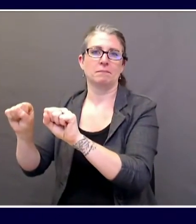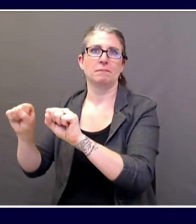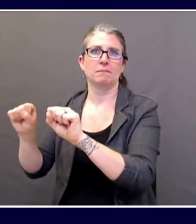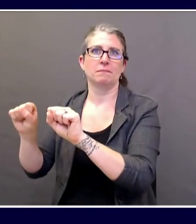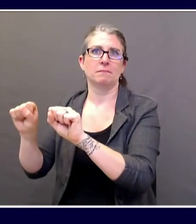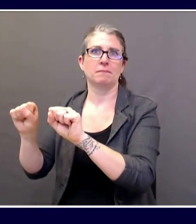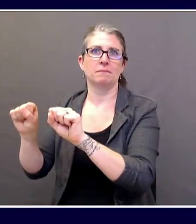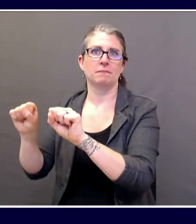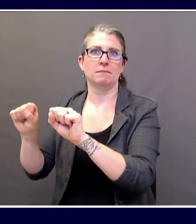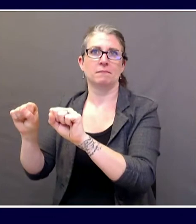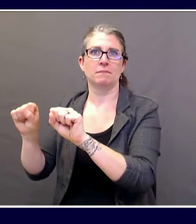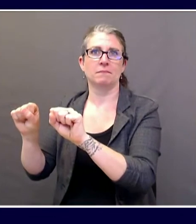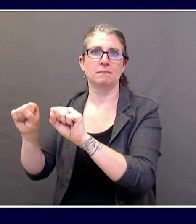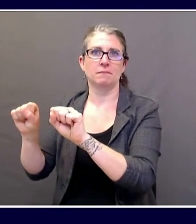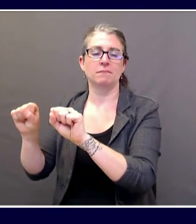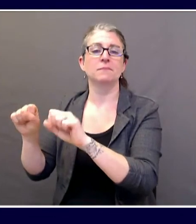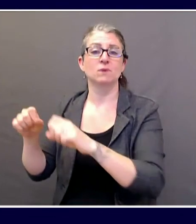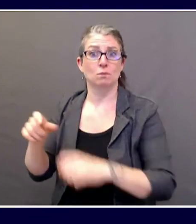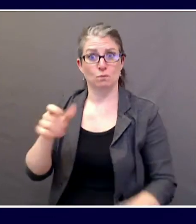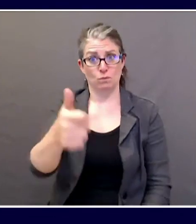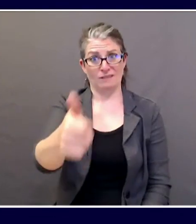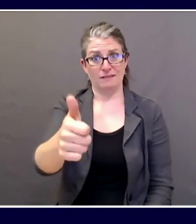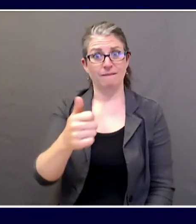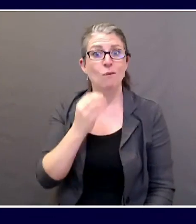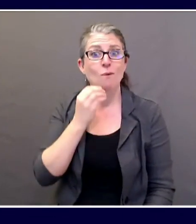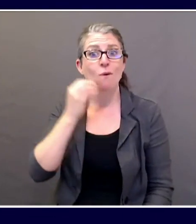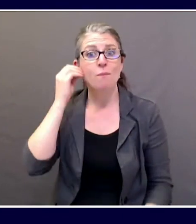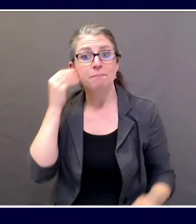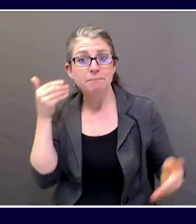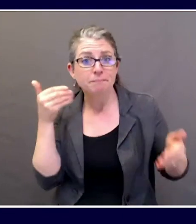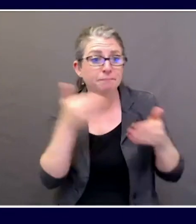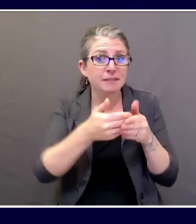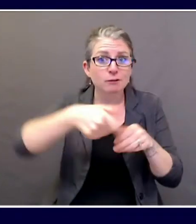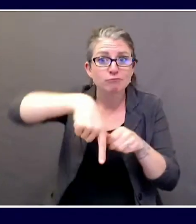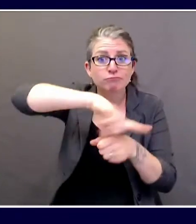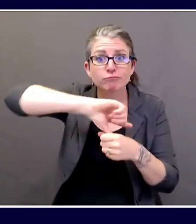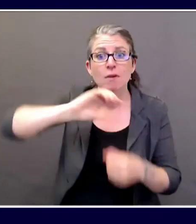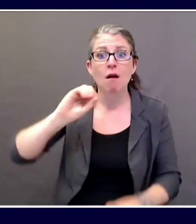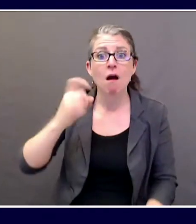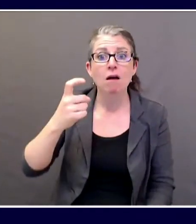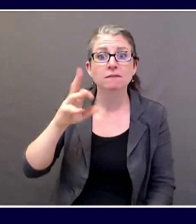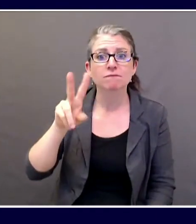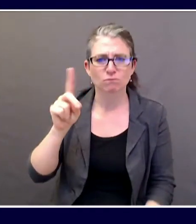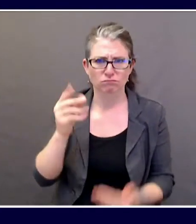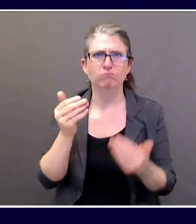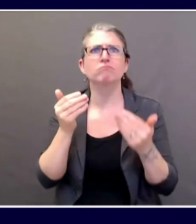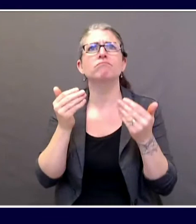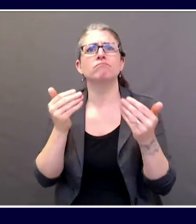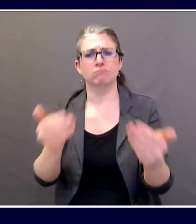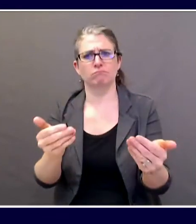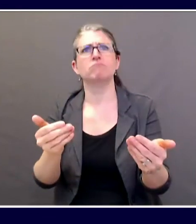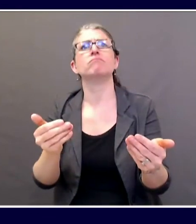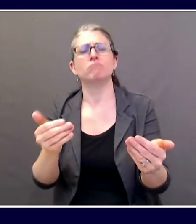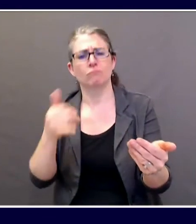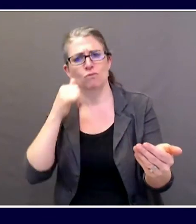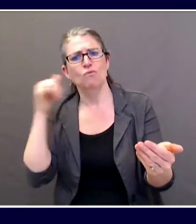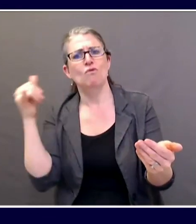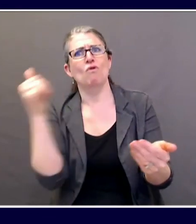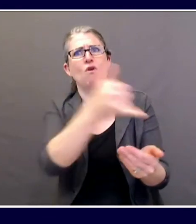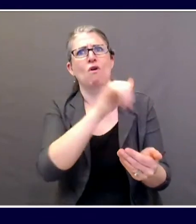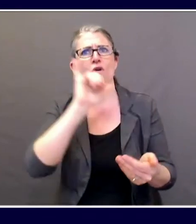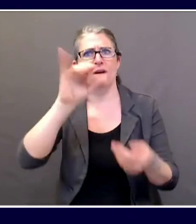an appointment is to call the Maine COVID-19 Community Vaccination Line. That number